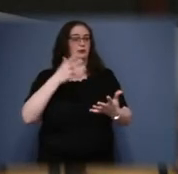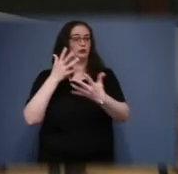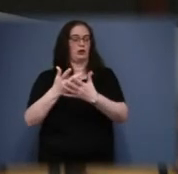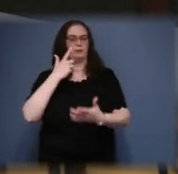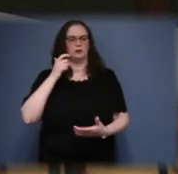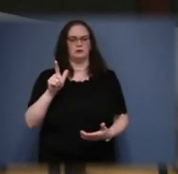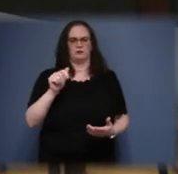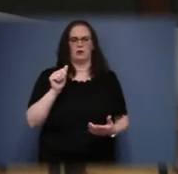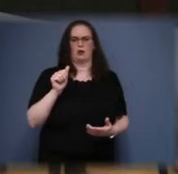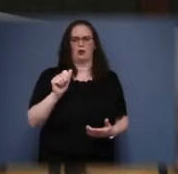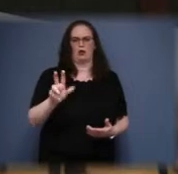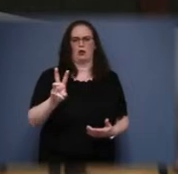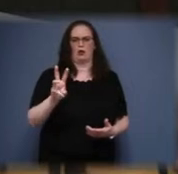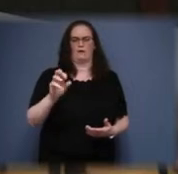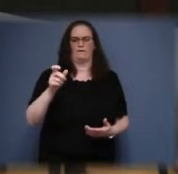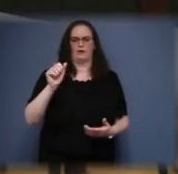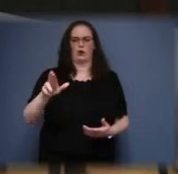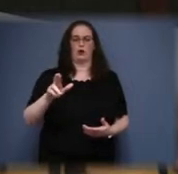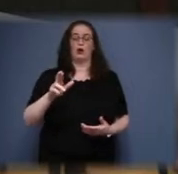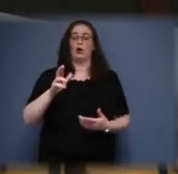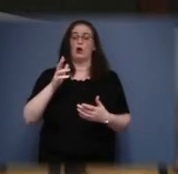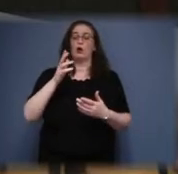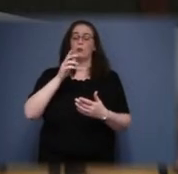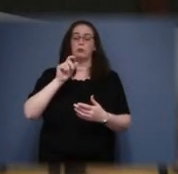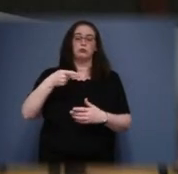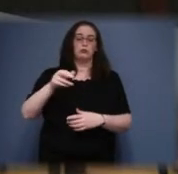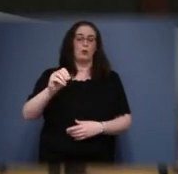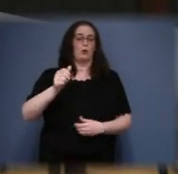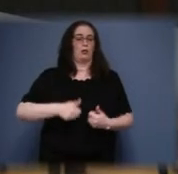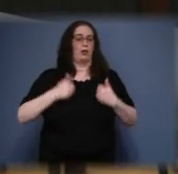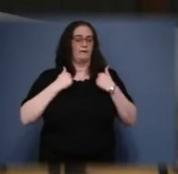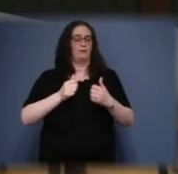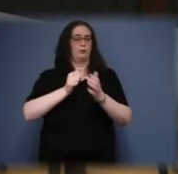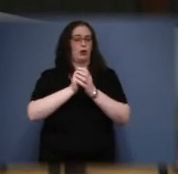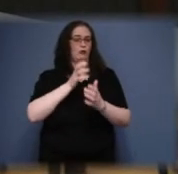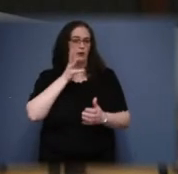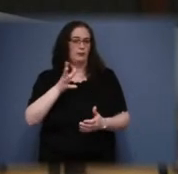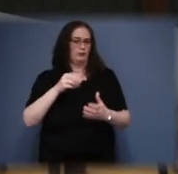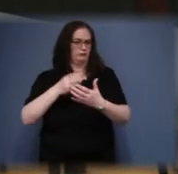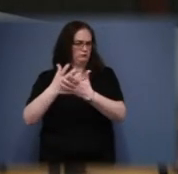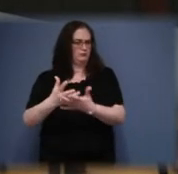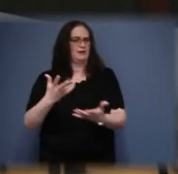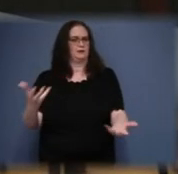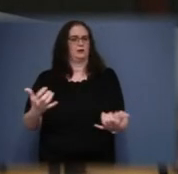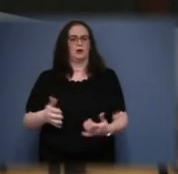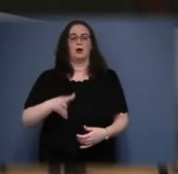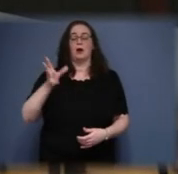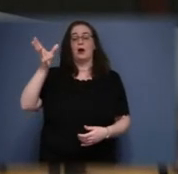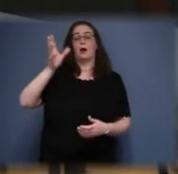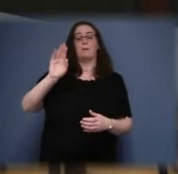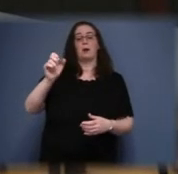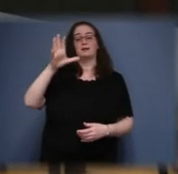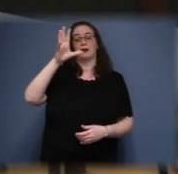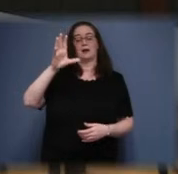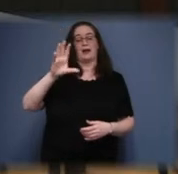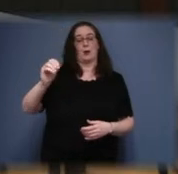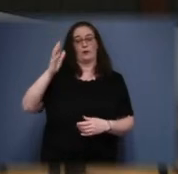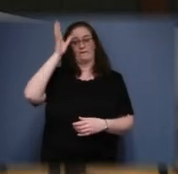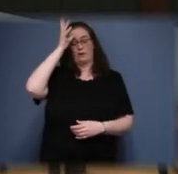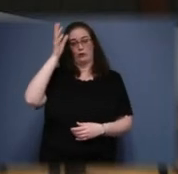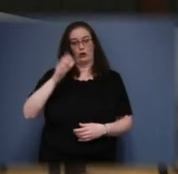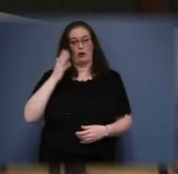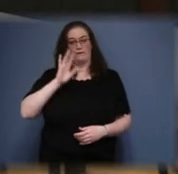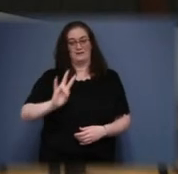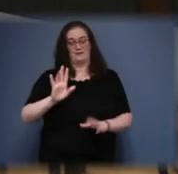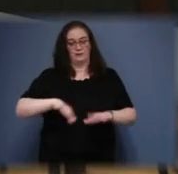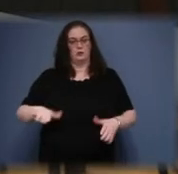lawfare. Pro-life praying grandmoms are in prison as we speak. Mark Halk, a Bucks County father of 7, who spends his life